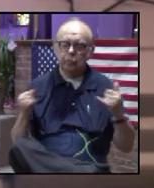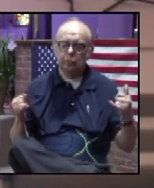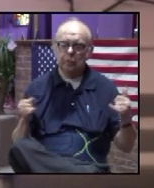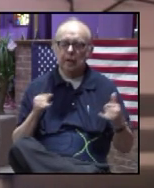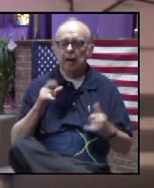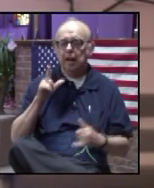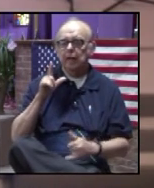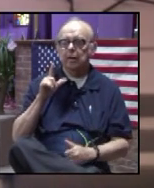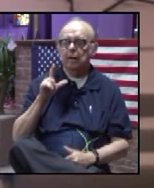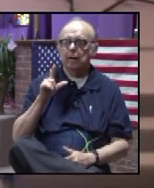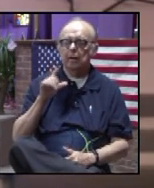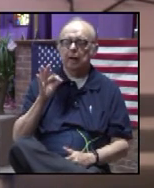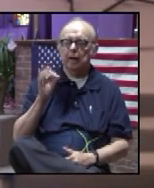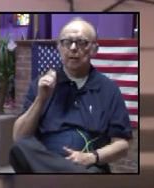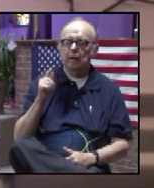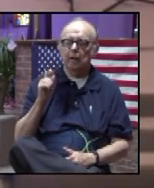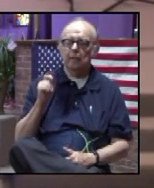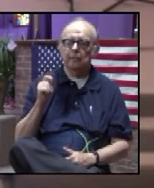beep,